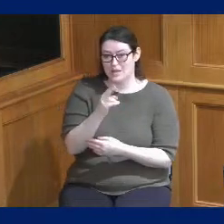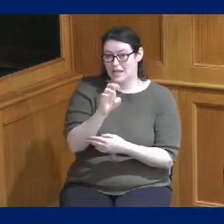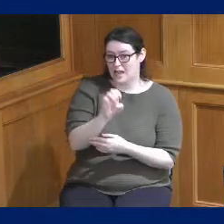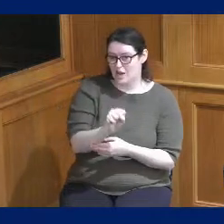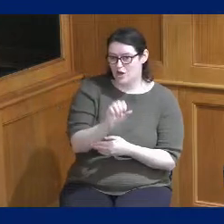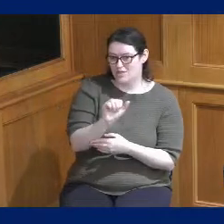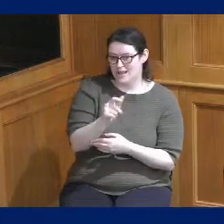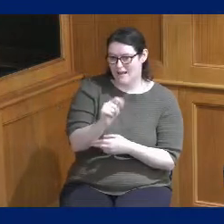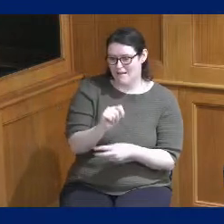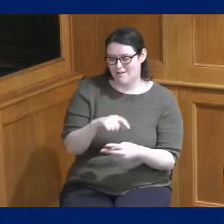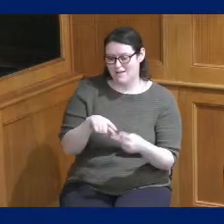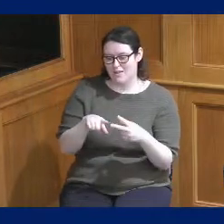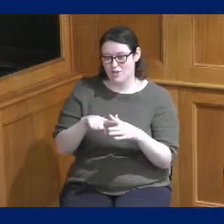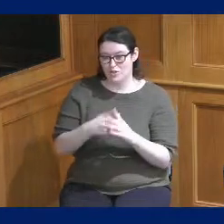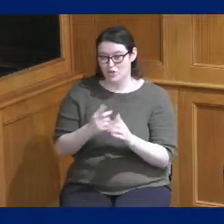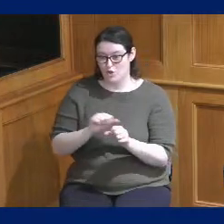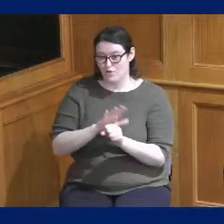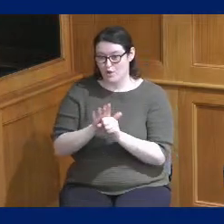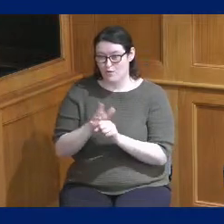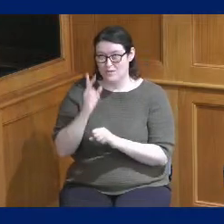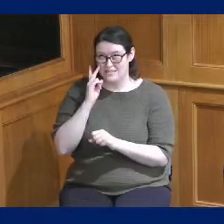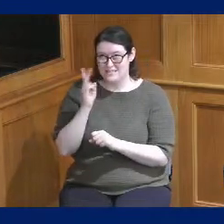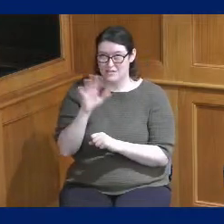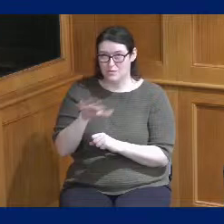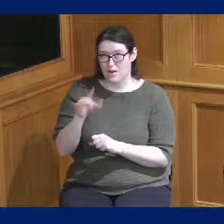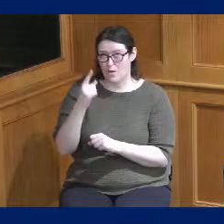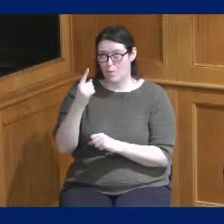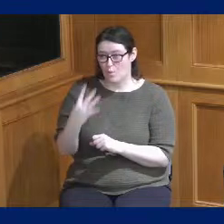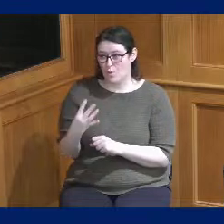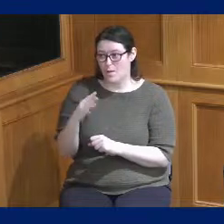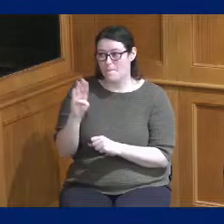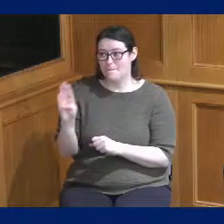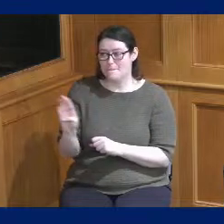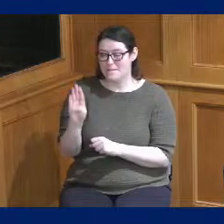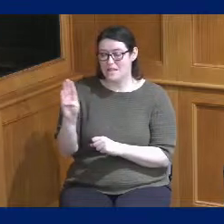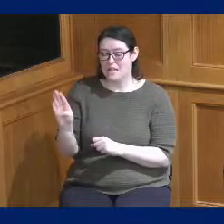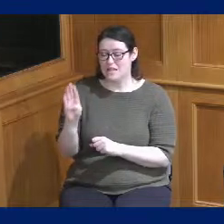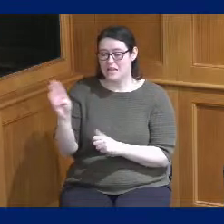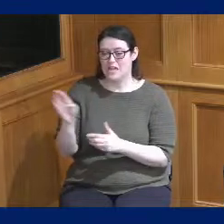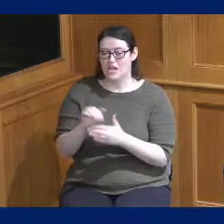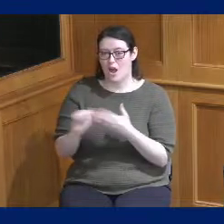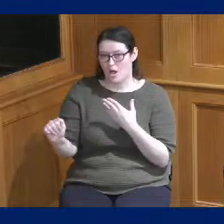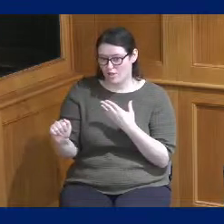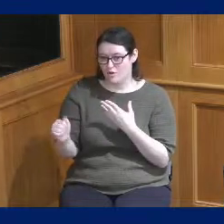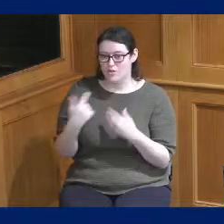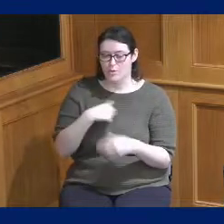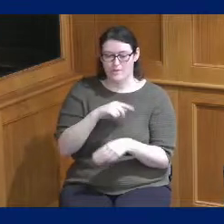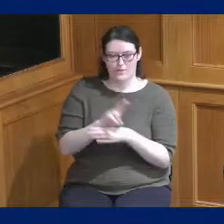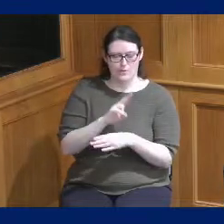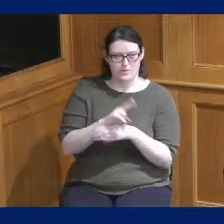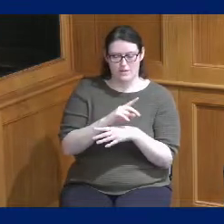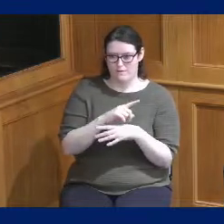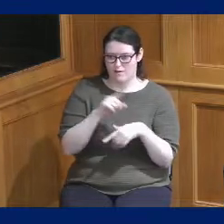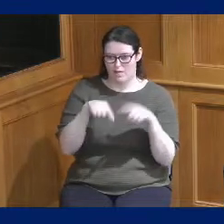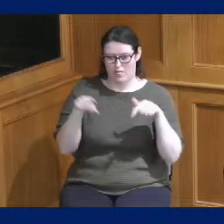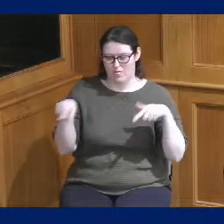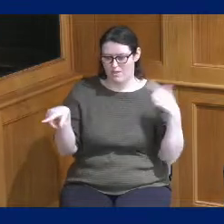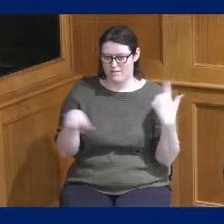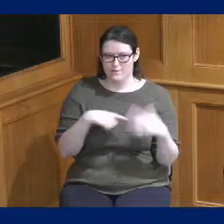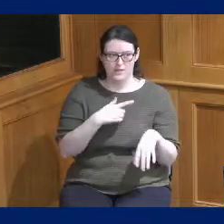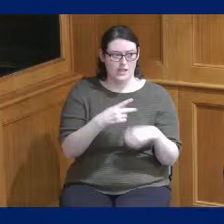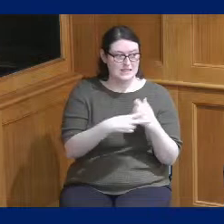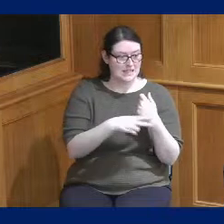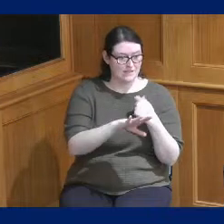COVID. We've seen about $250 million come in. The board has used this from everything from keeping people